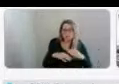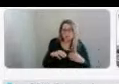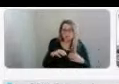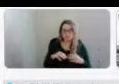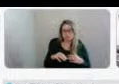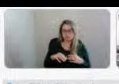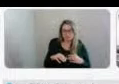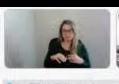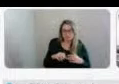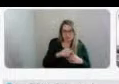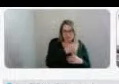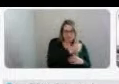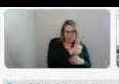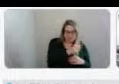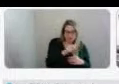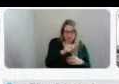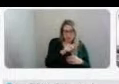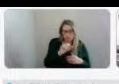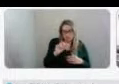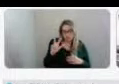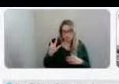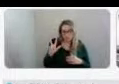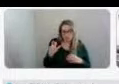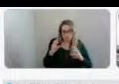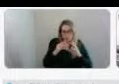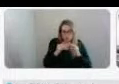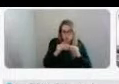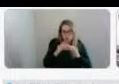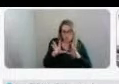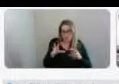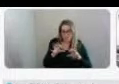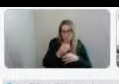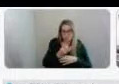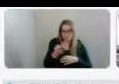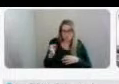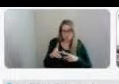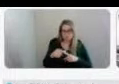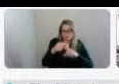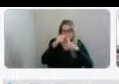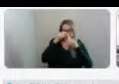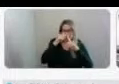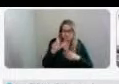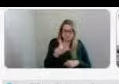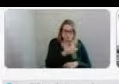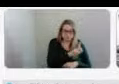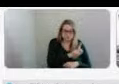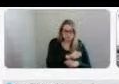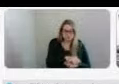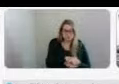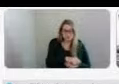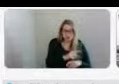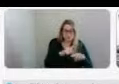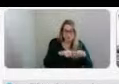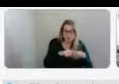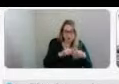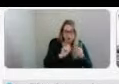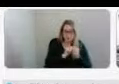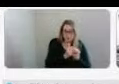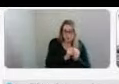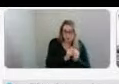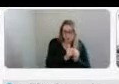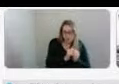i have attended three sessions with very few exceptions the argument on the left has been based on competitiveness